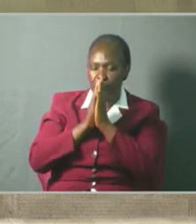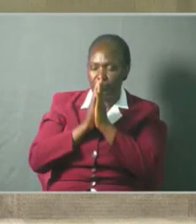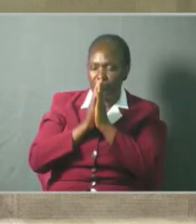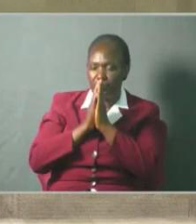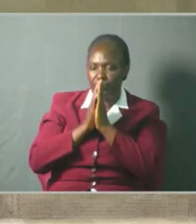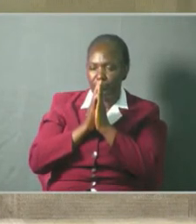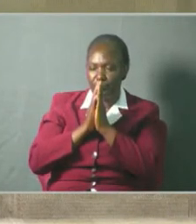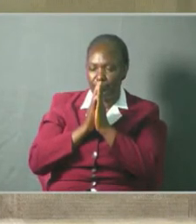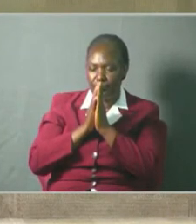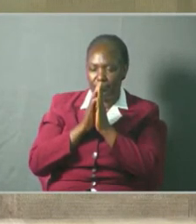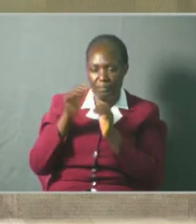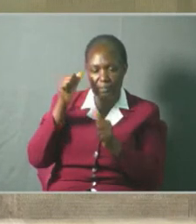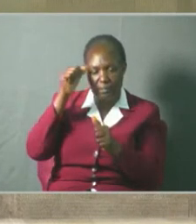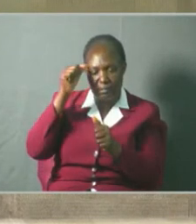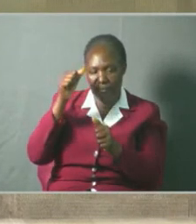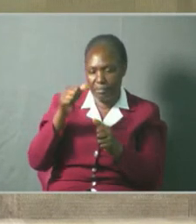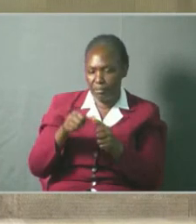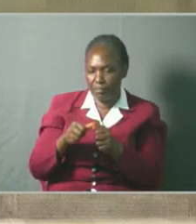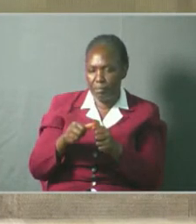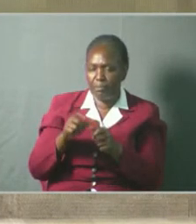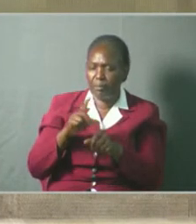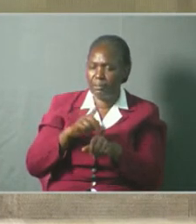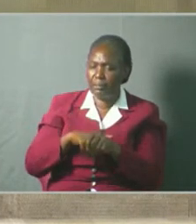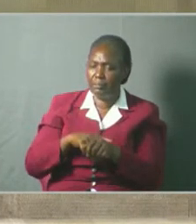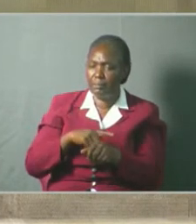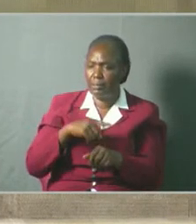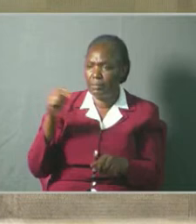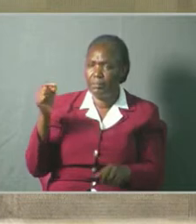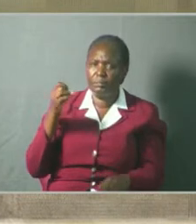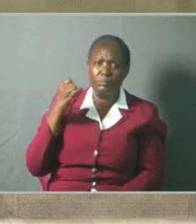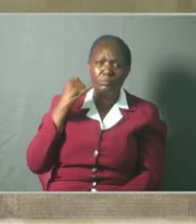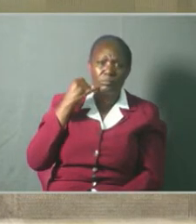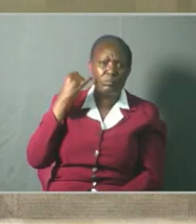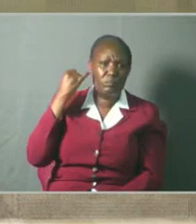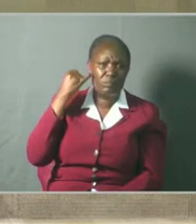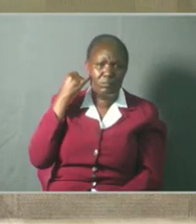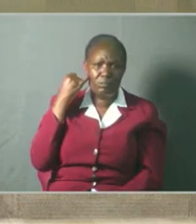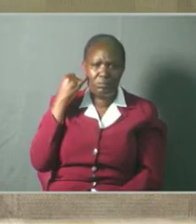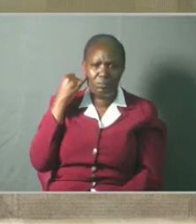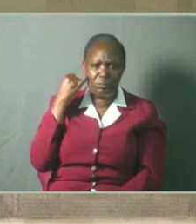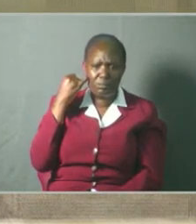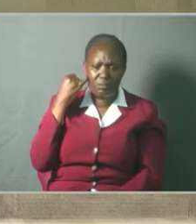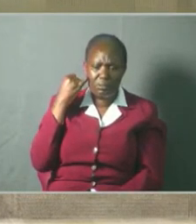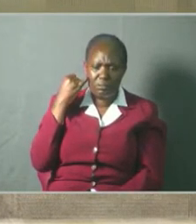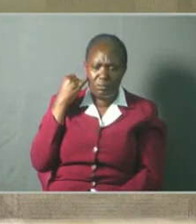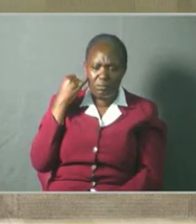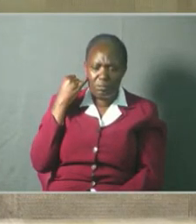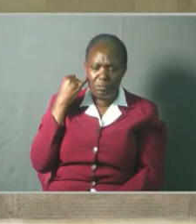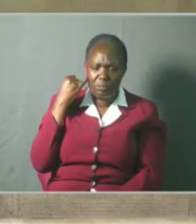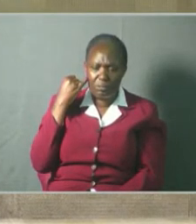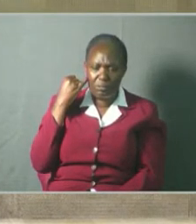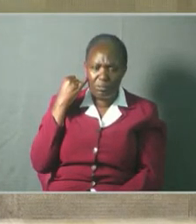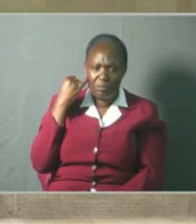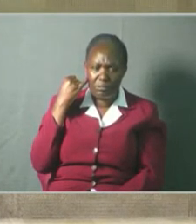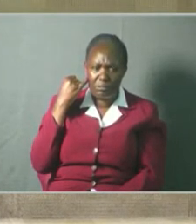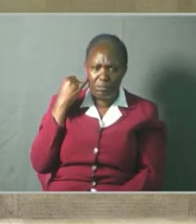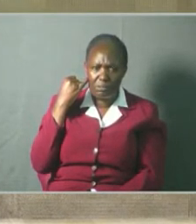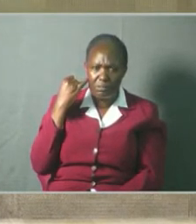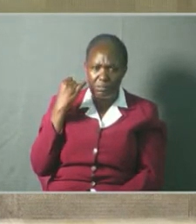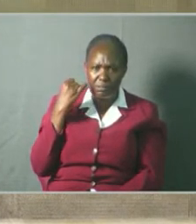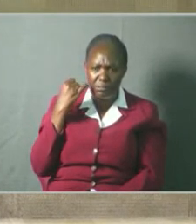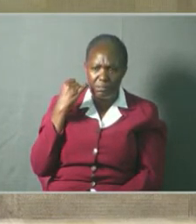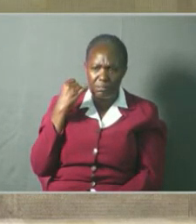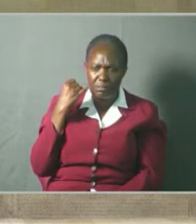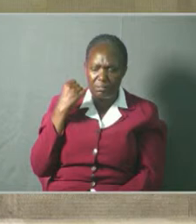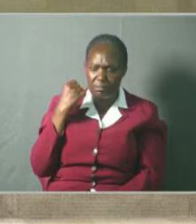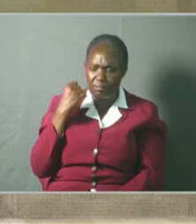when my member said, I was named to Nakuru, I was so shocked. I came to say, I was the pastor waiting on last